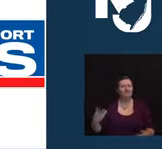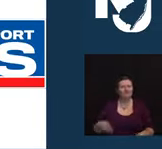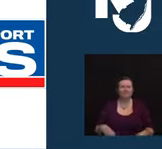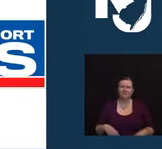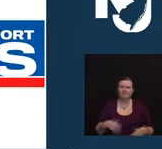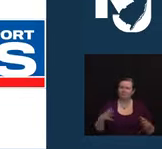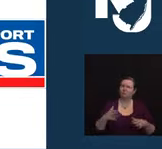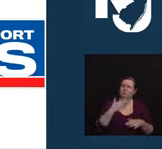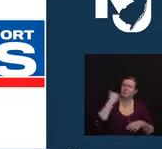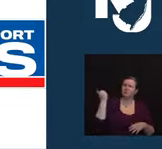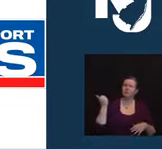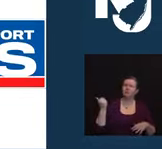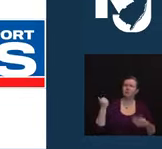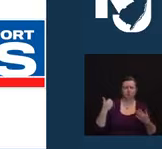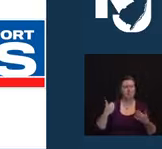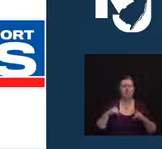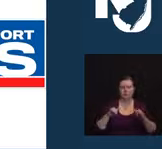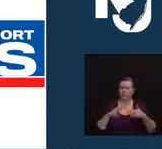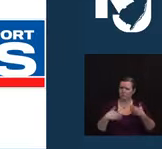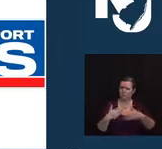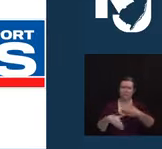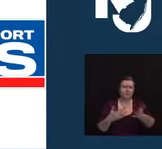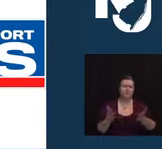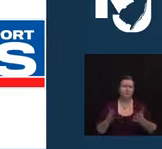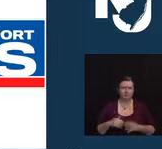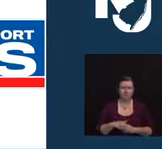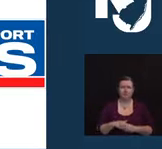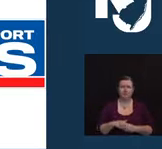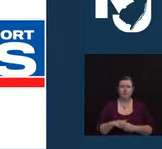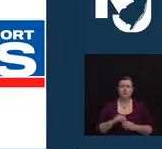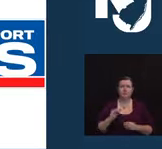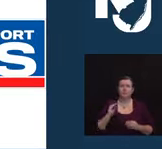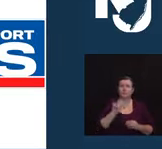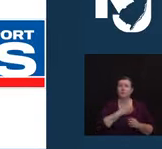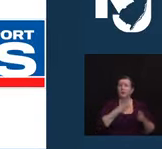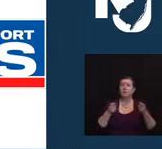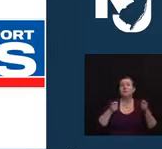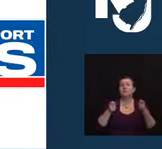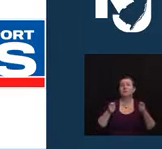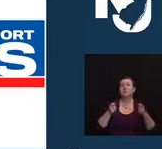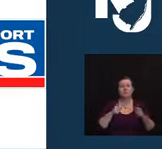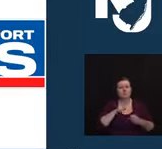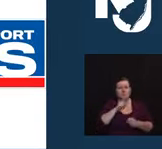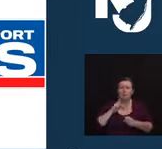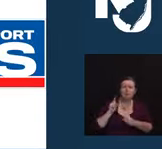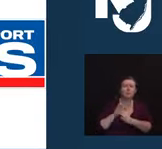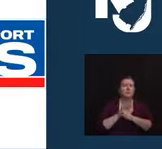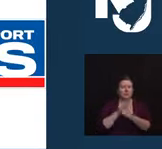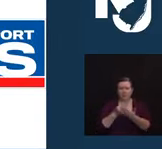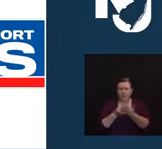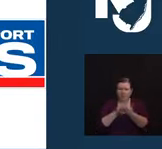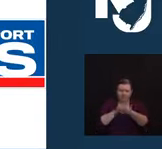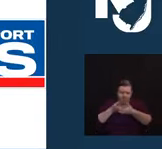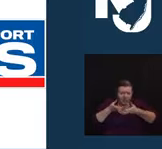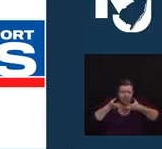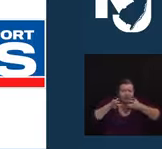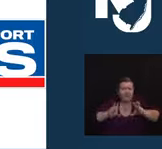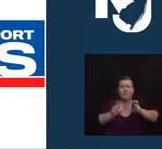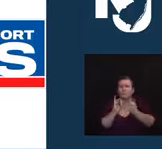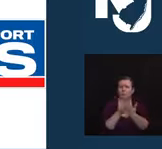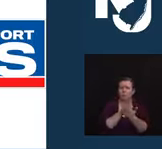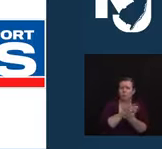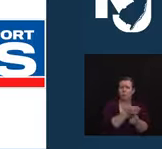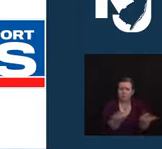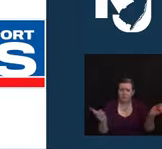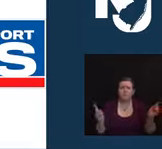continues. Our administration is committed to funding our schools as they should be. And with this year's proposed budget investment, we will